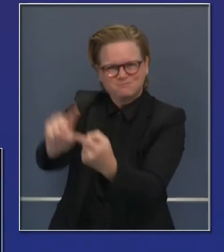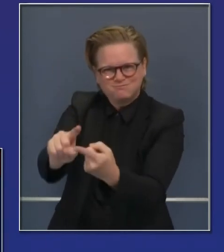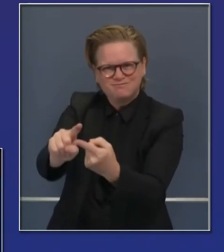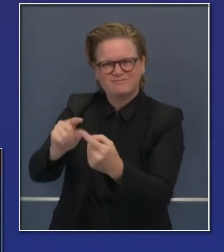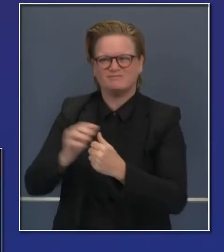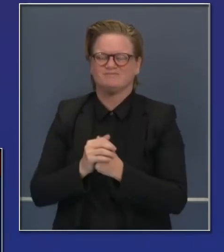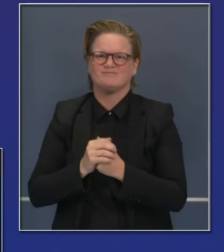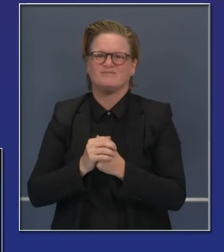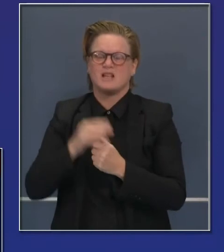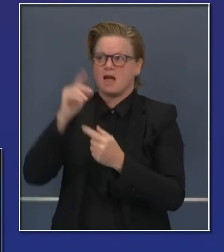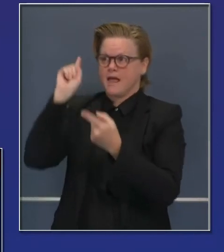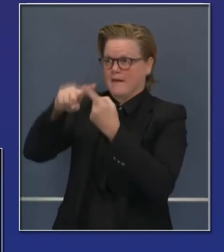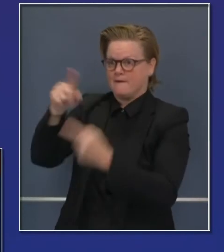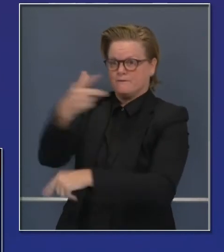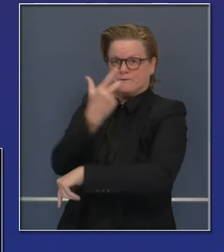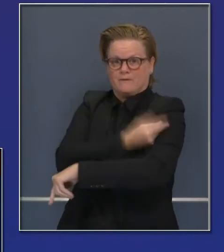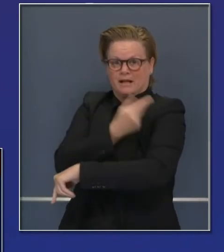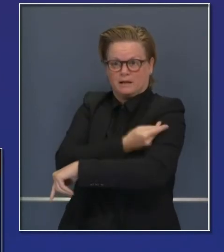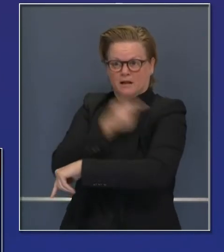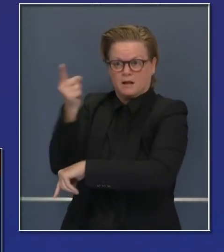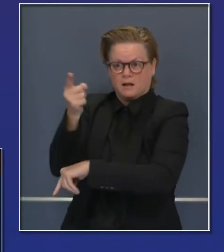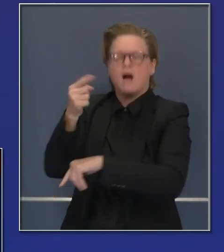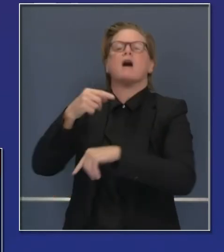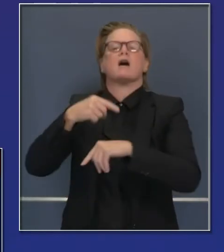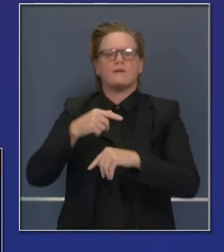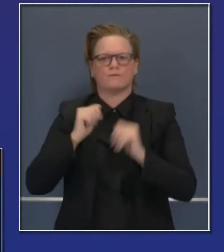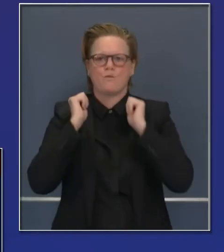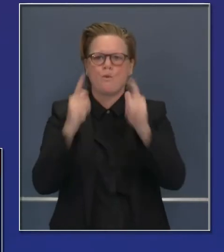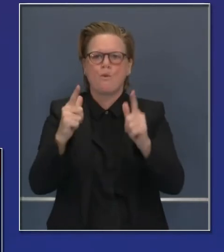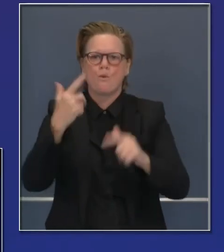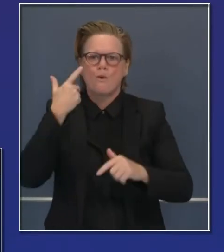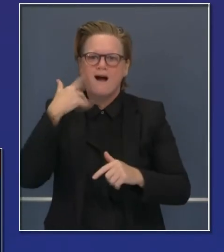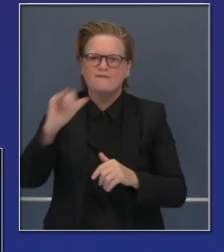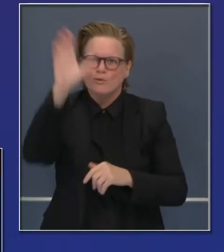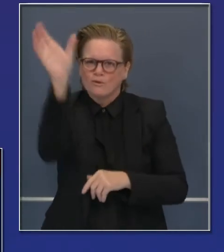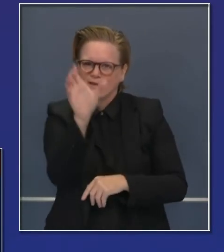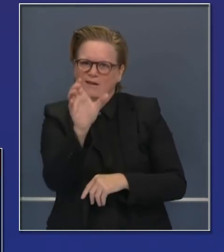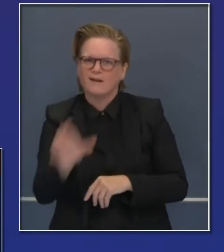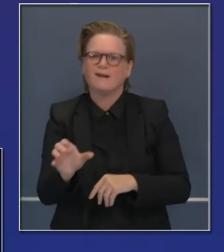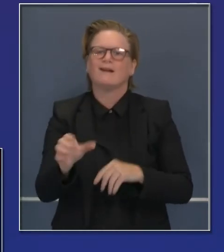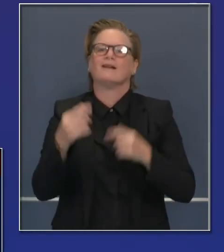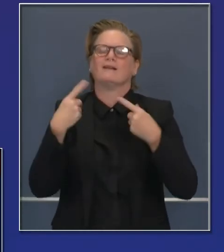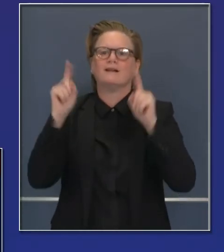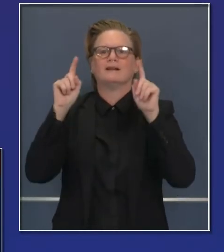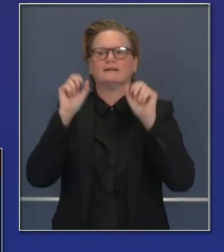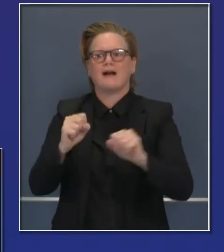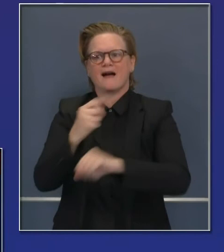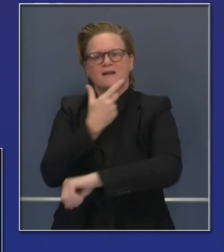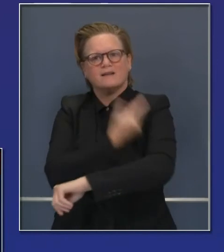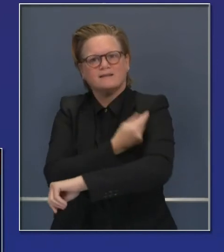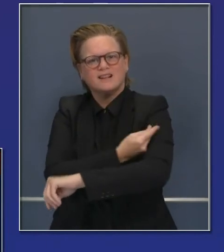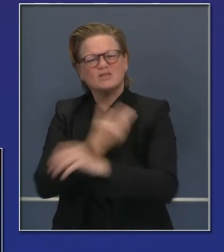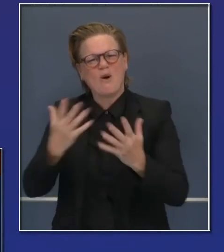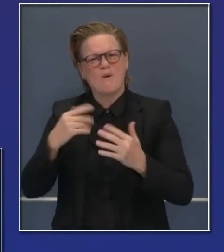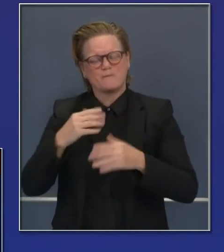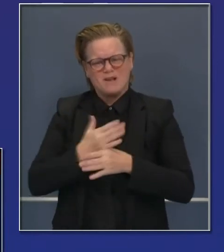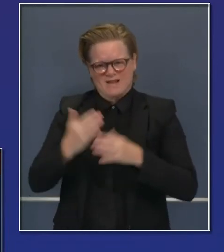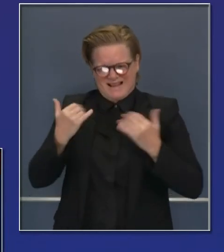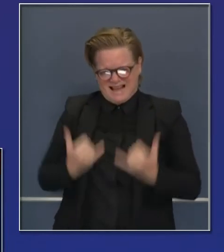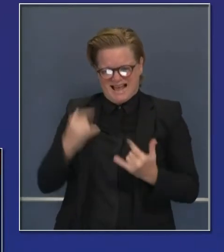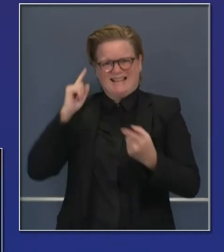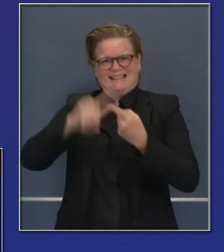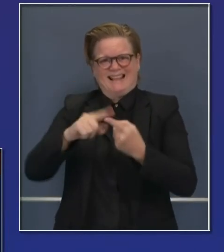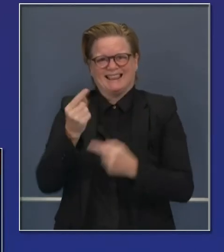Californians all across the state. We're doing everything in our power as well, not only to message